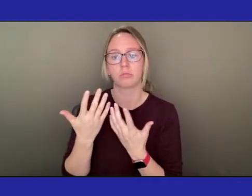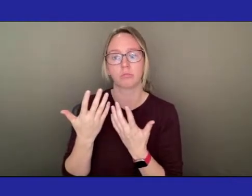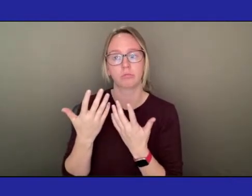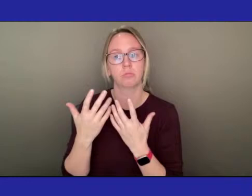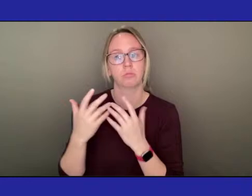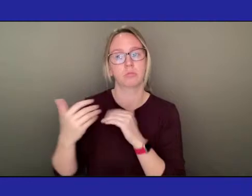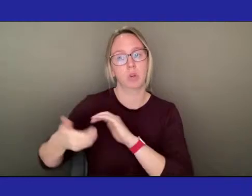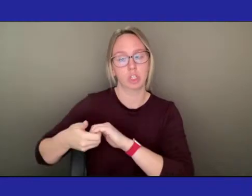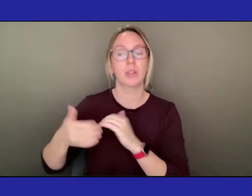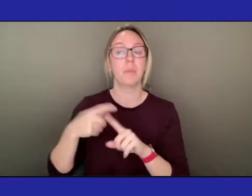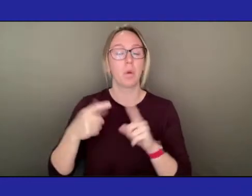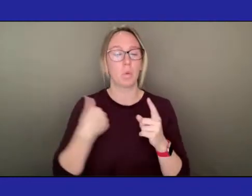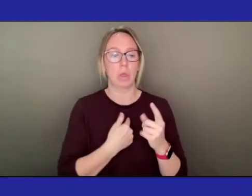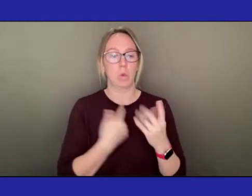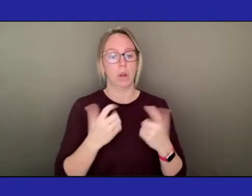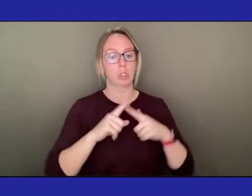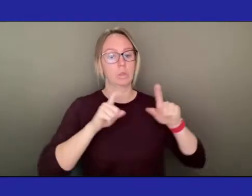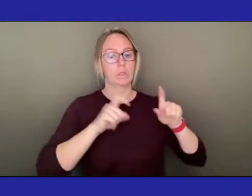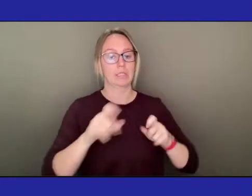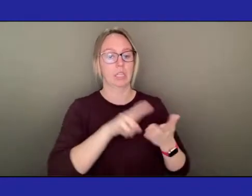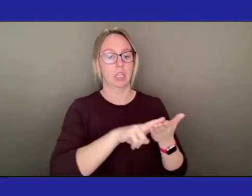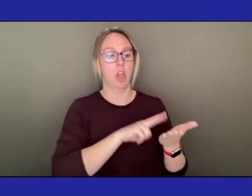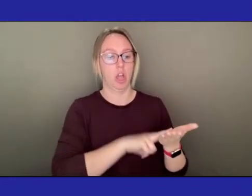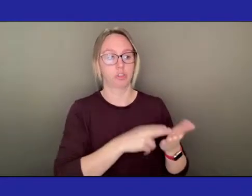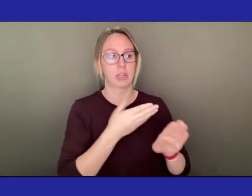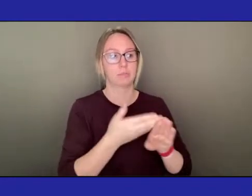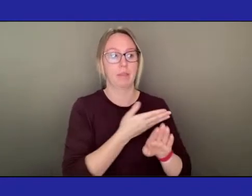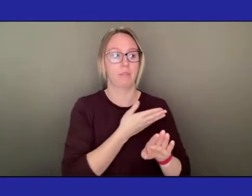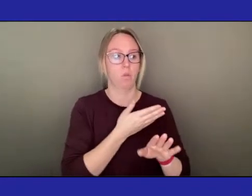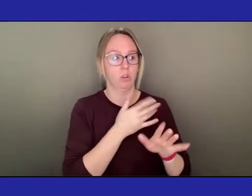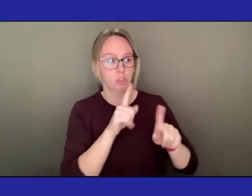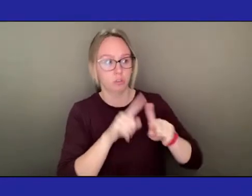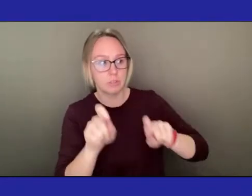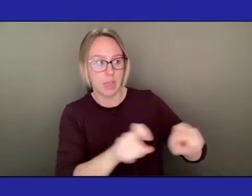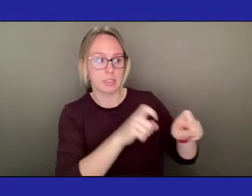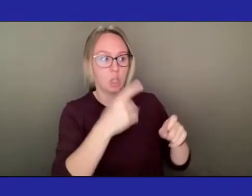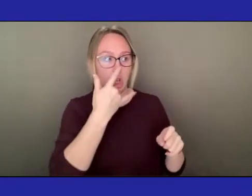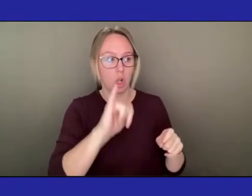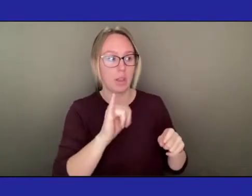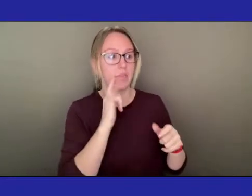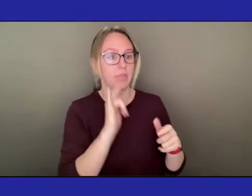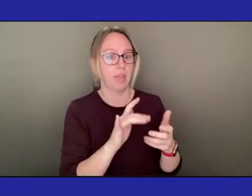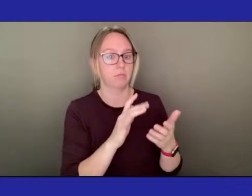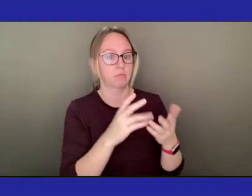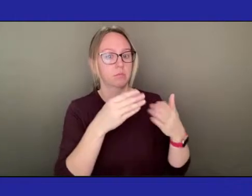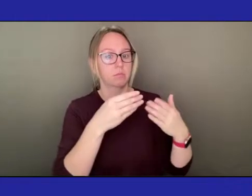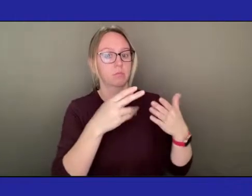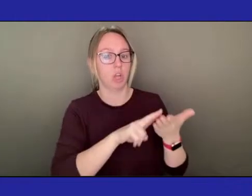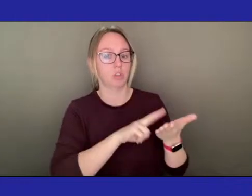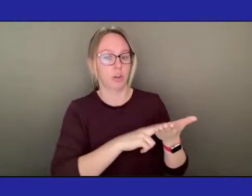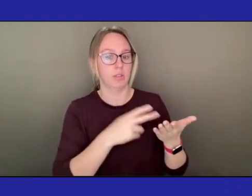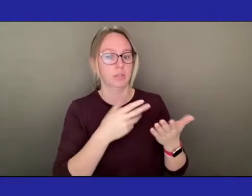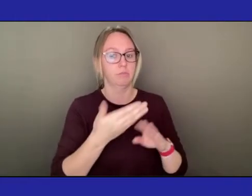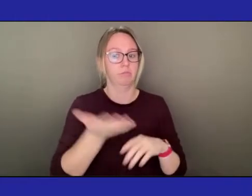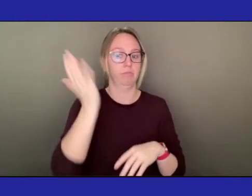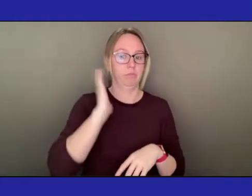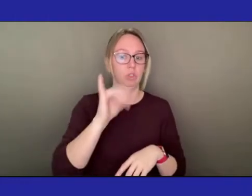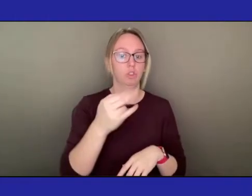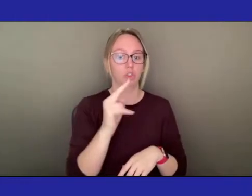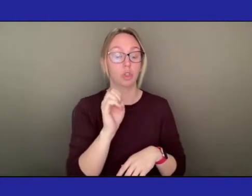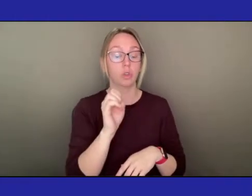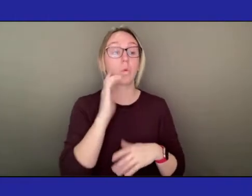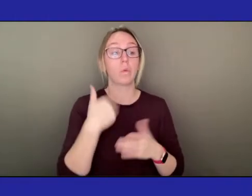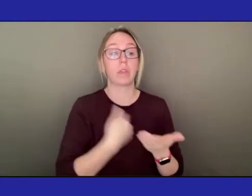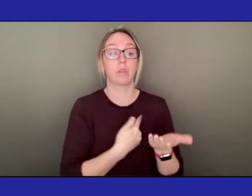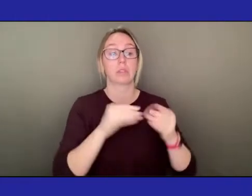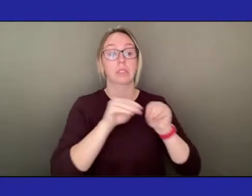contract renewal. So we issued an RFI in June, a request for information. NILAG's proposal was very strong,